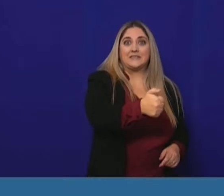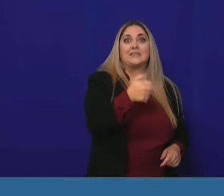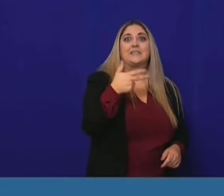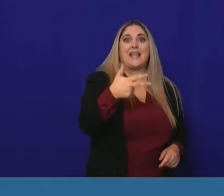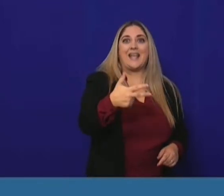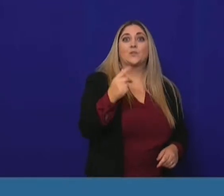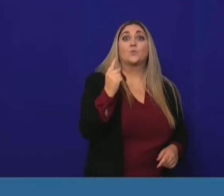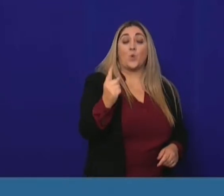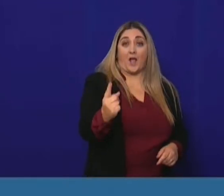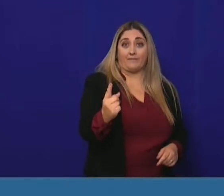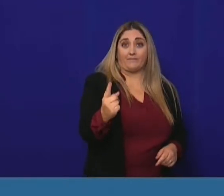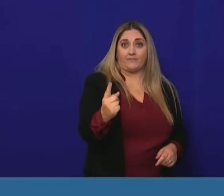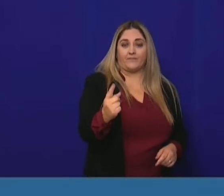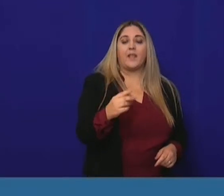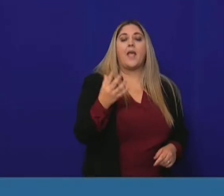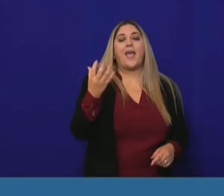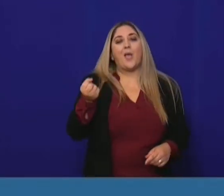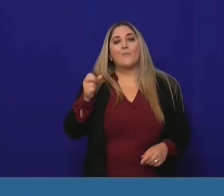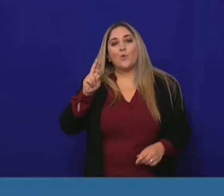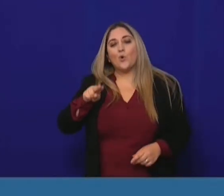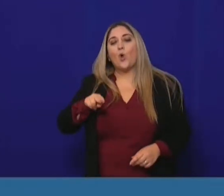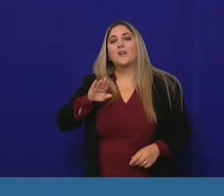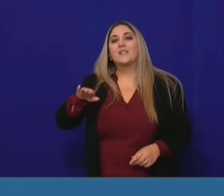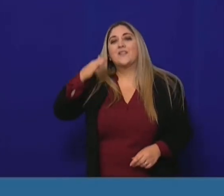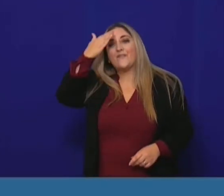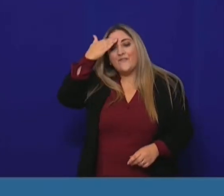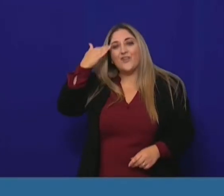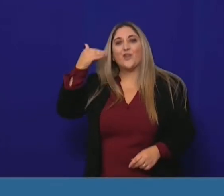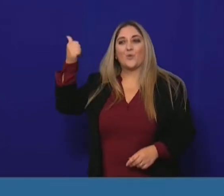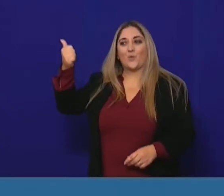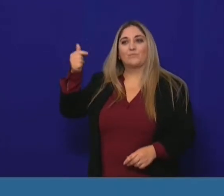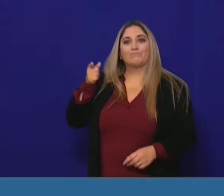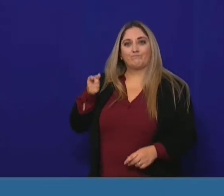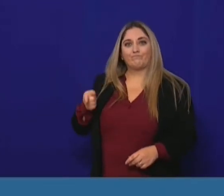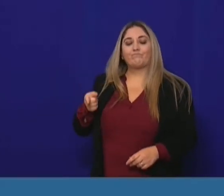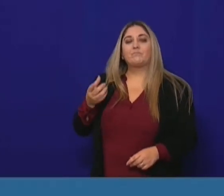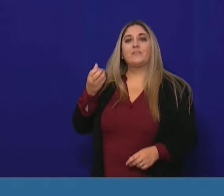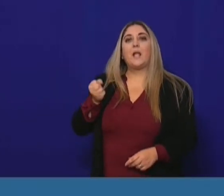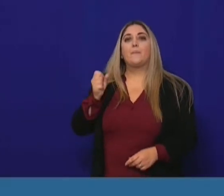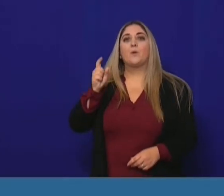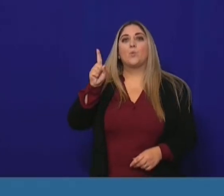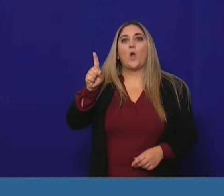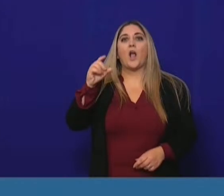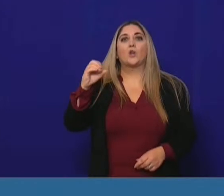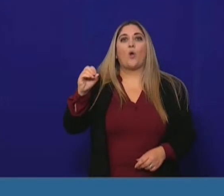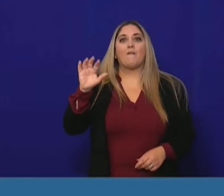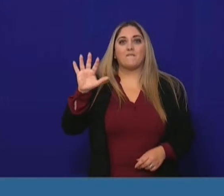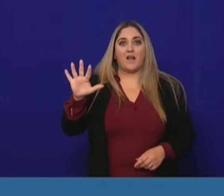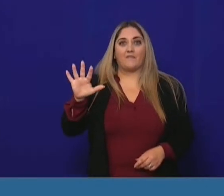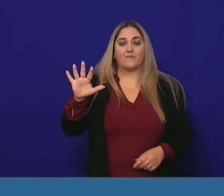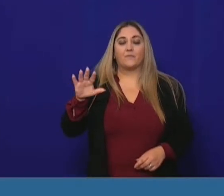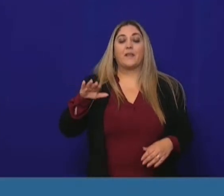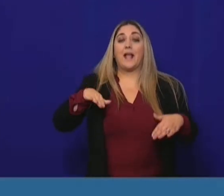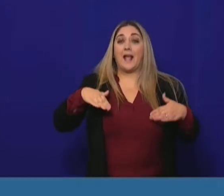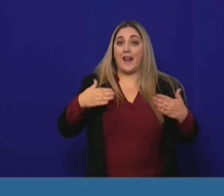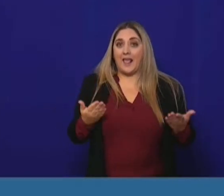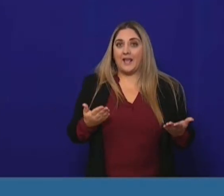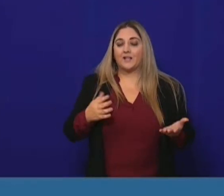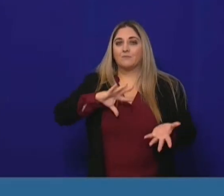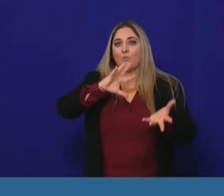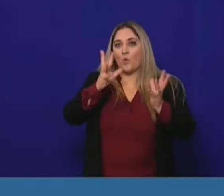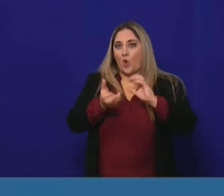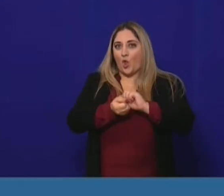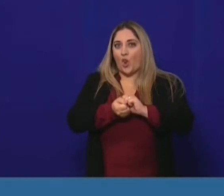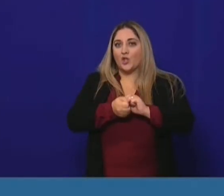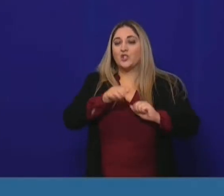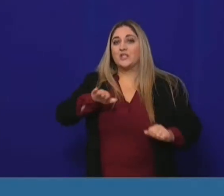8,681. Kellna wkoll numru ta' nies li fiequ u dan kellna 105 persuni u allura issa t-total